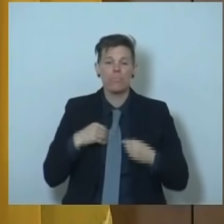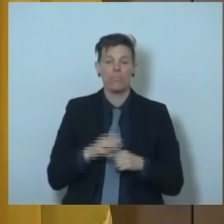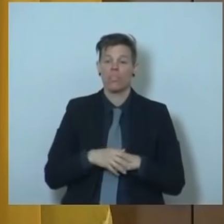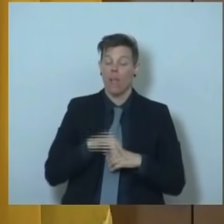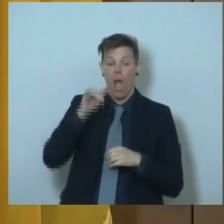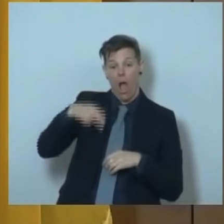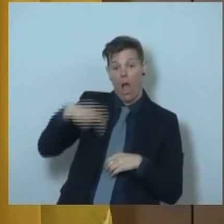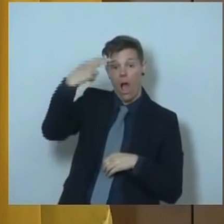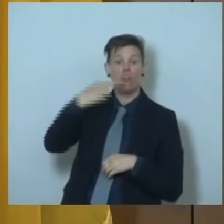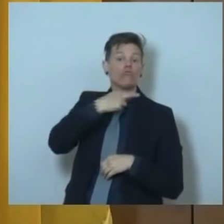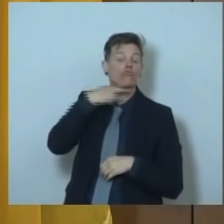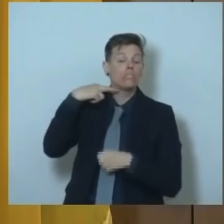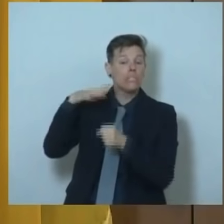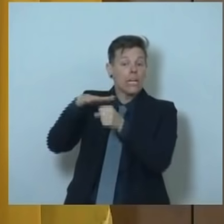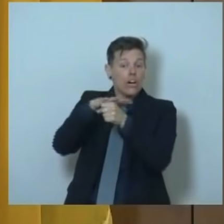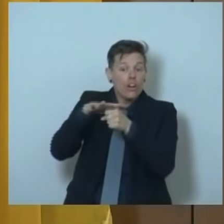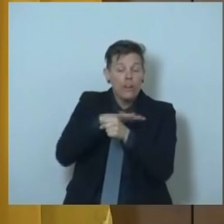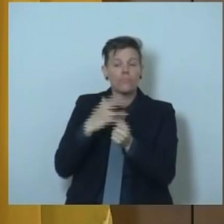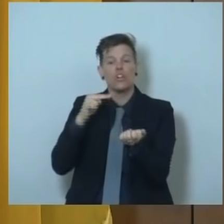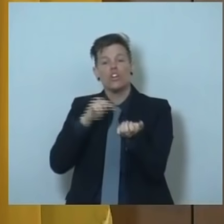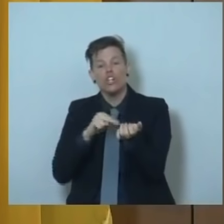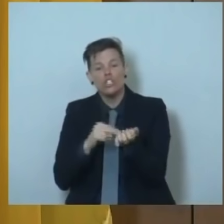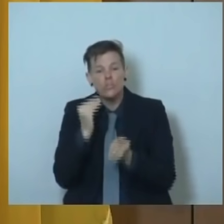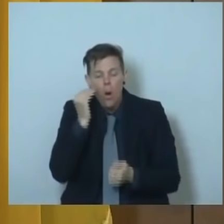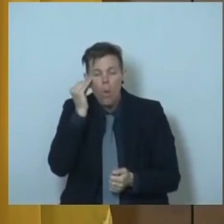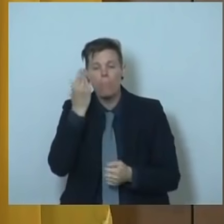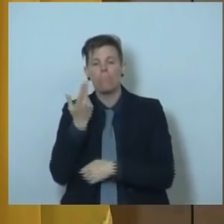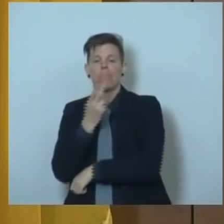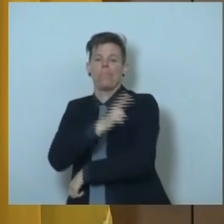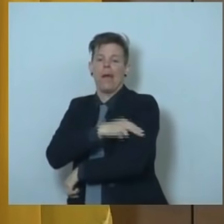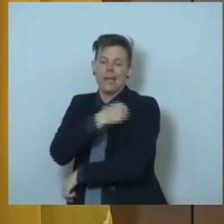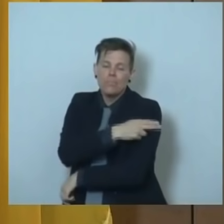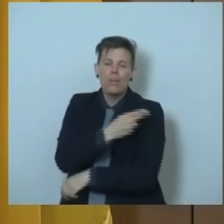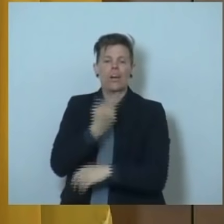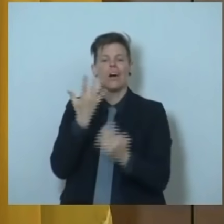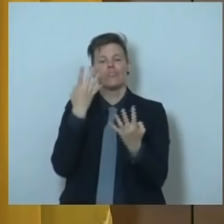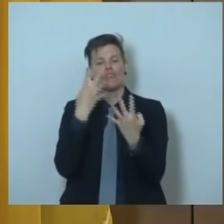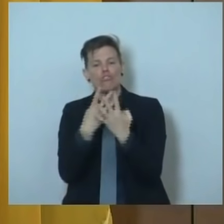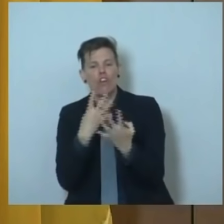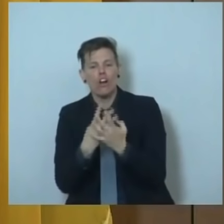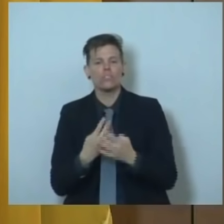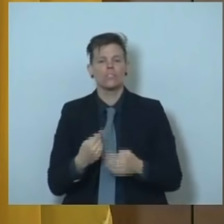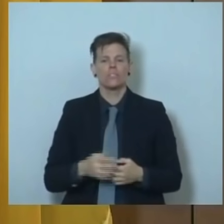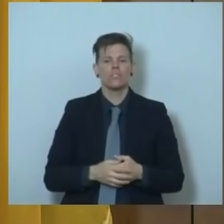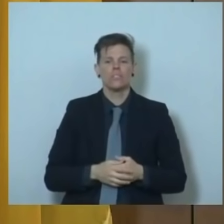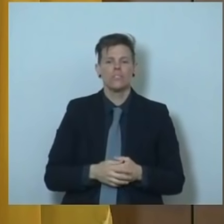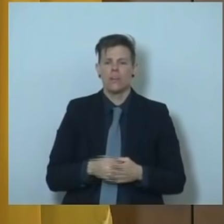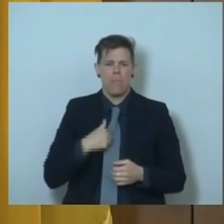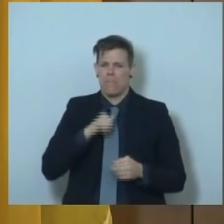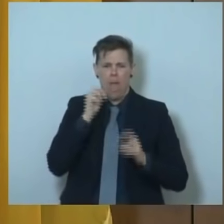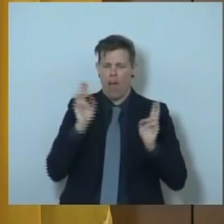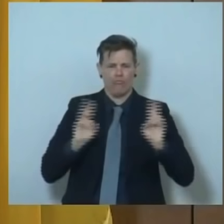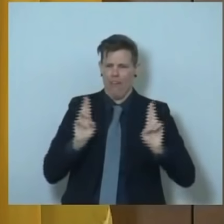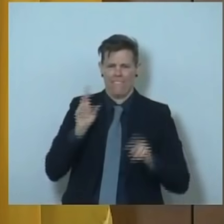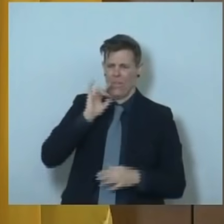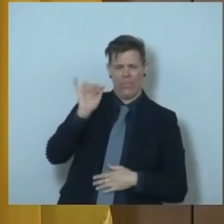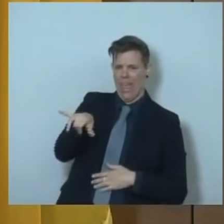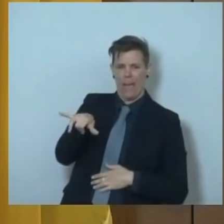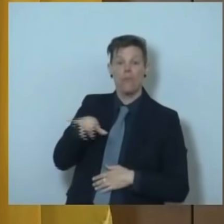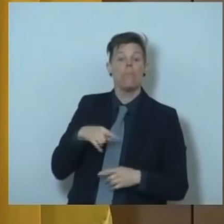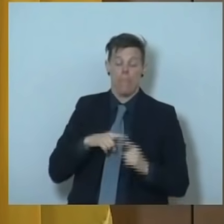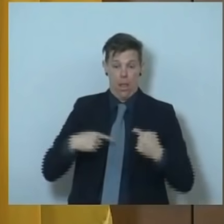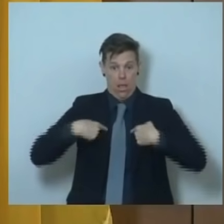care facilities, hospitals, corrections. So yes, I'm prepared to make the tough decisions. Here's what you didn't ask